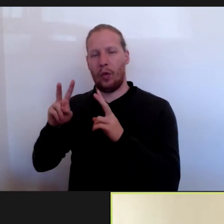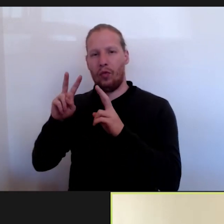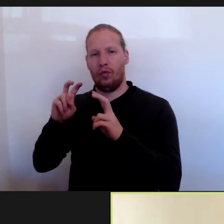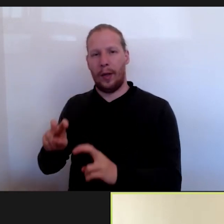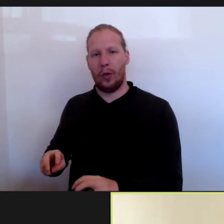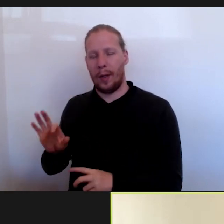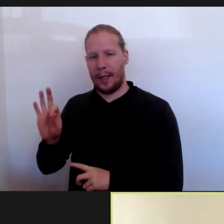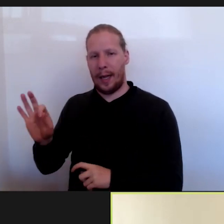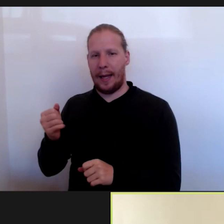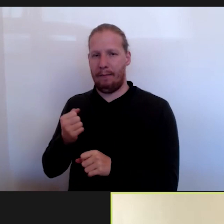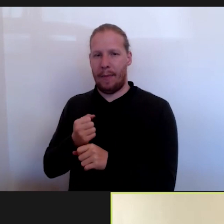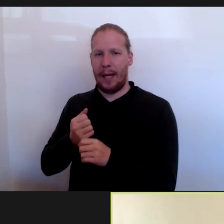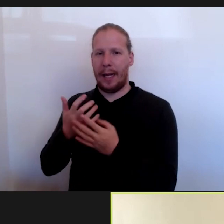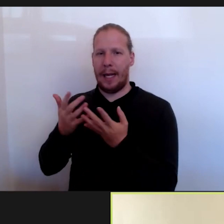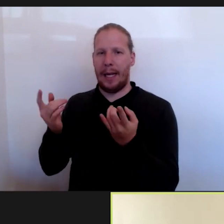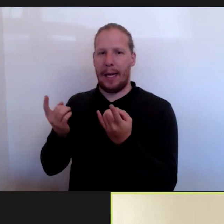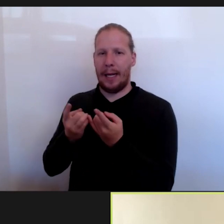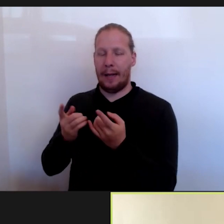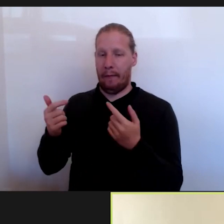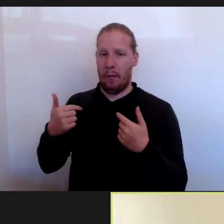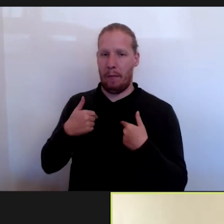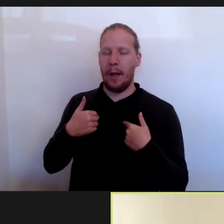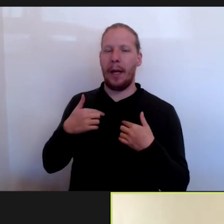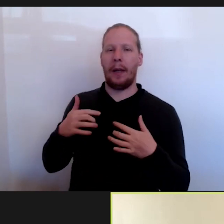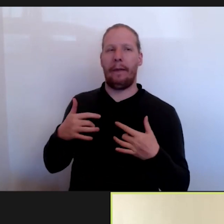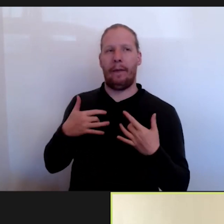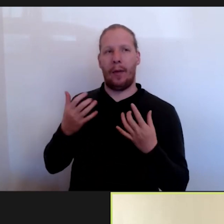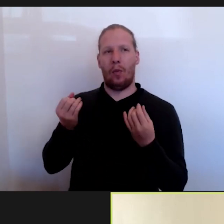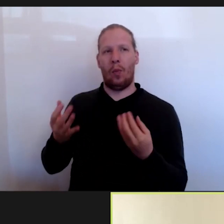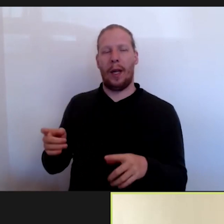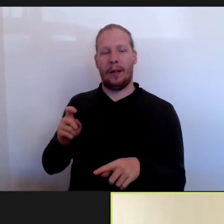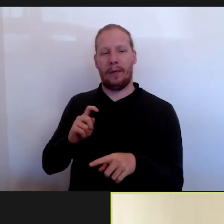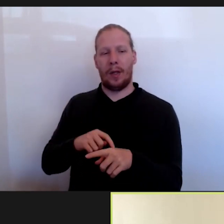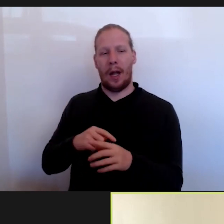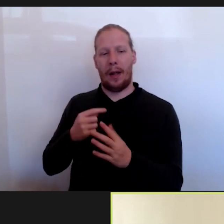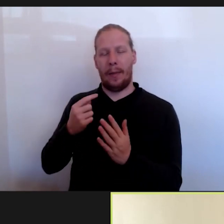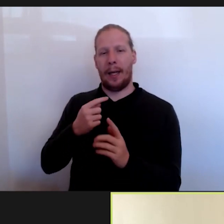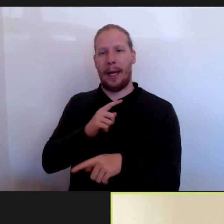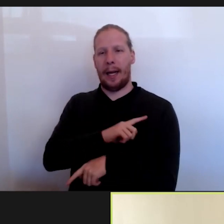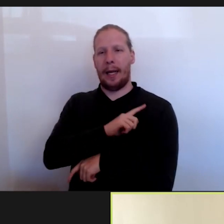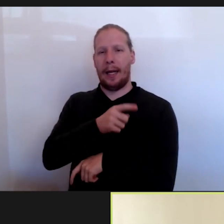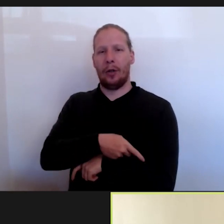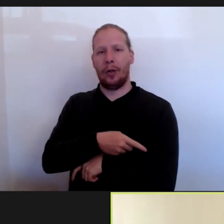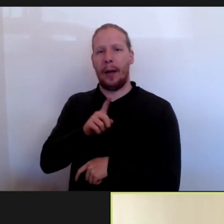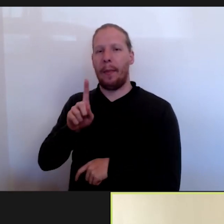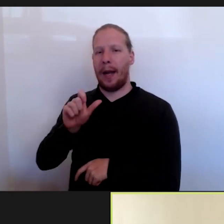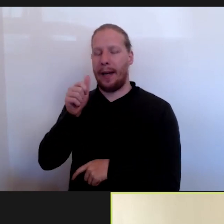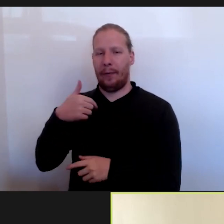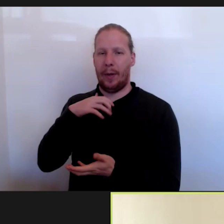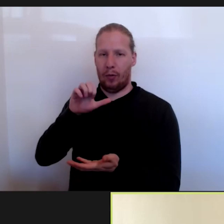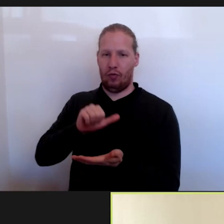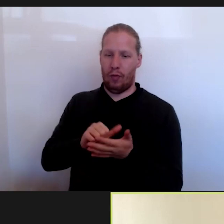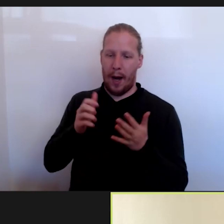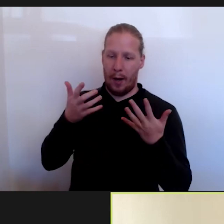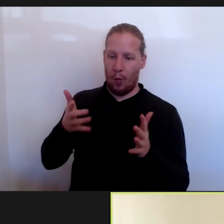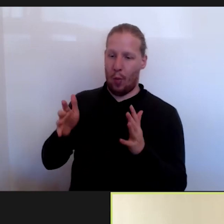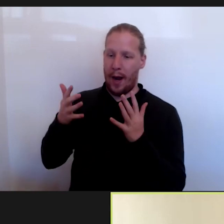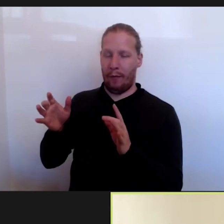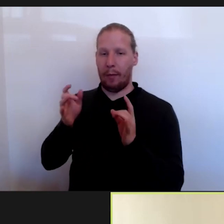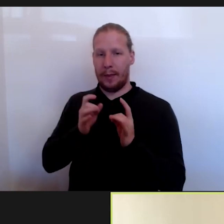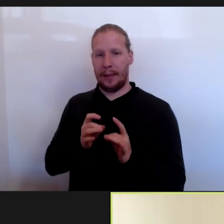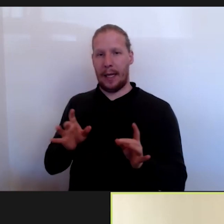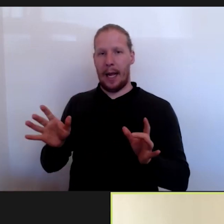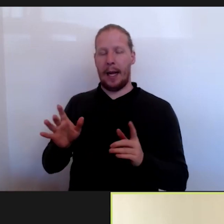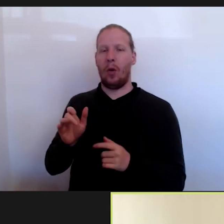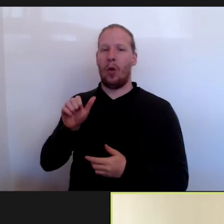anything. So to me, it's such a waste of time and energy. But if we do it the right way, with the